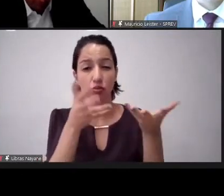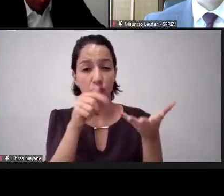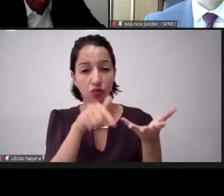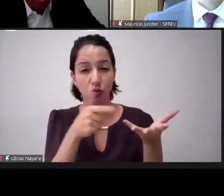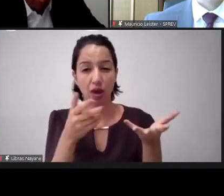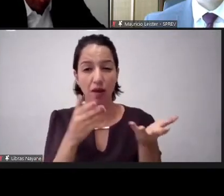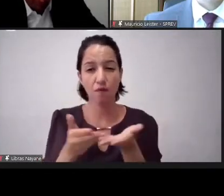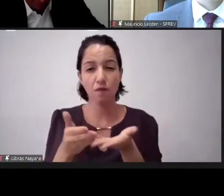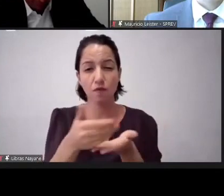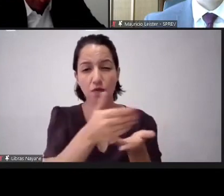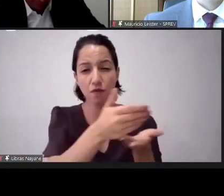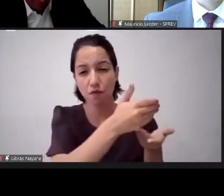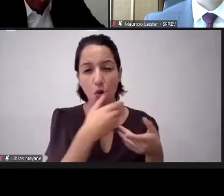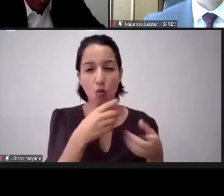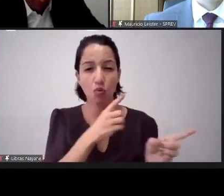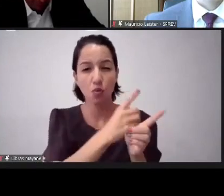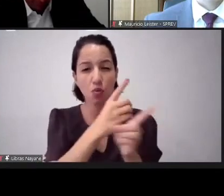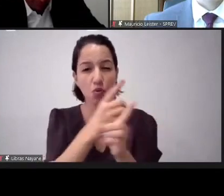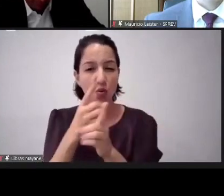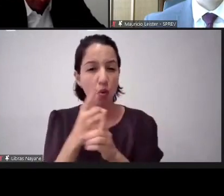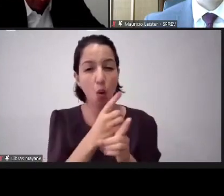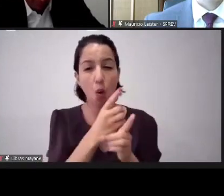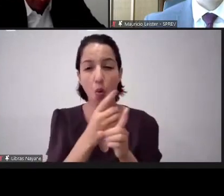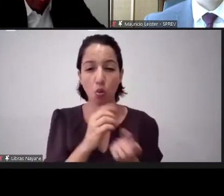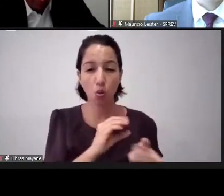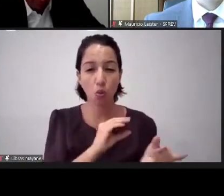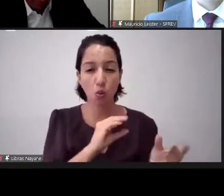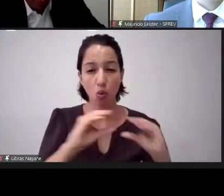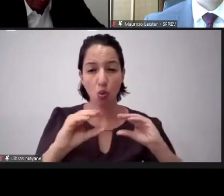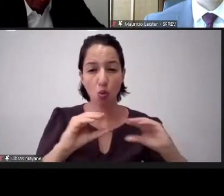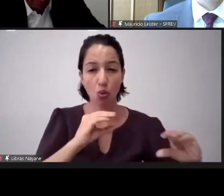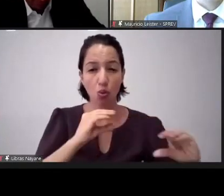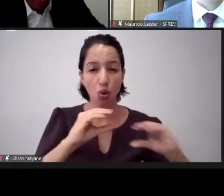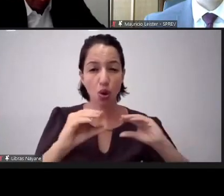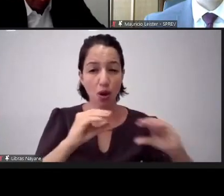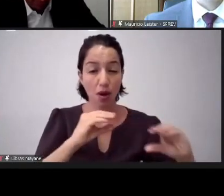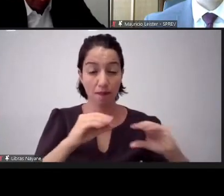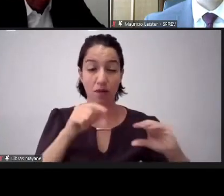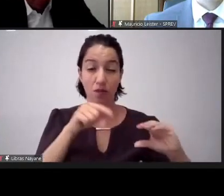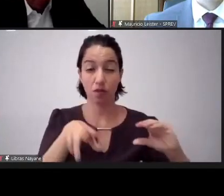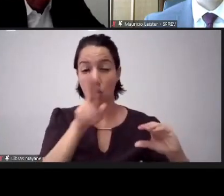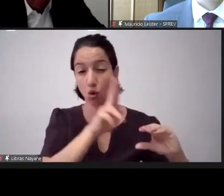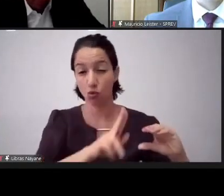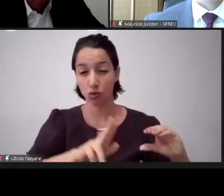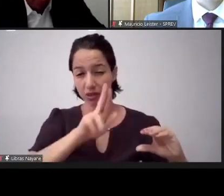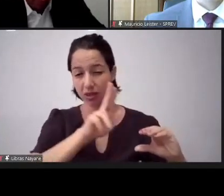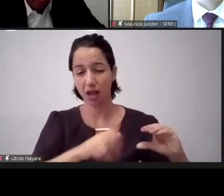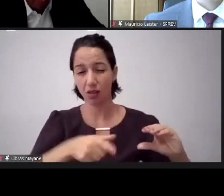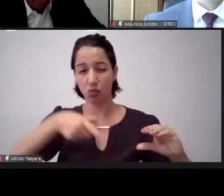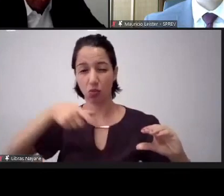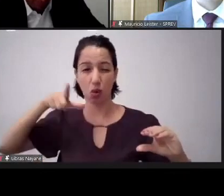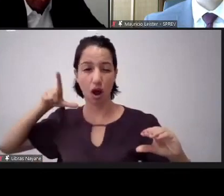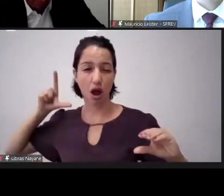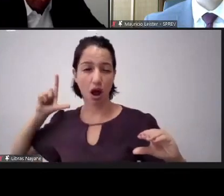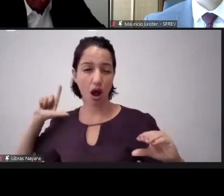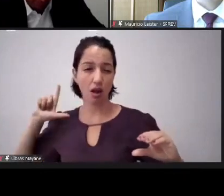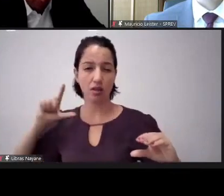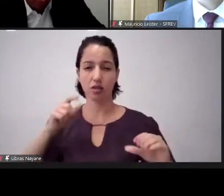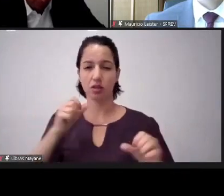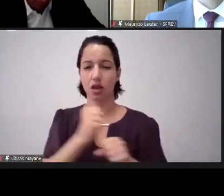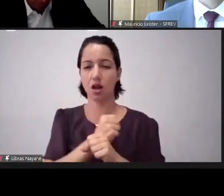are precatórios, these debts, the payment of the debt that was applied during the